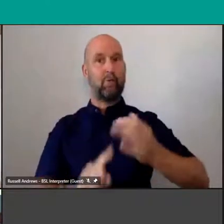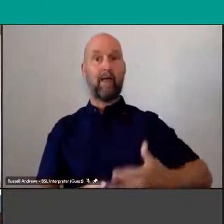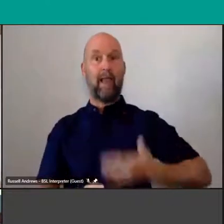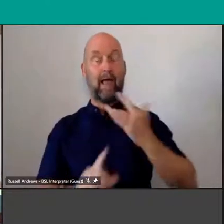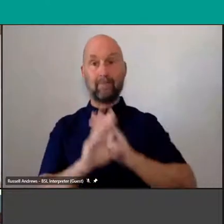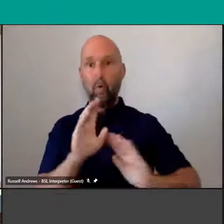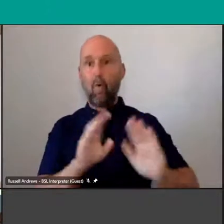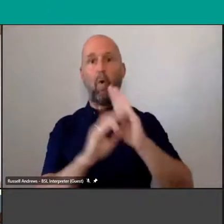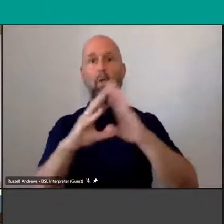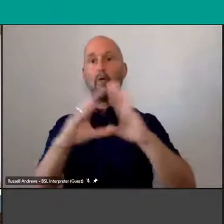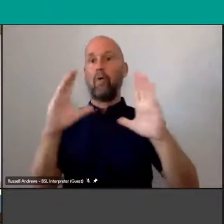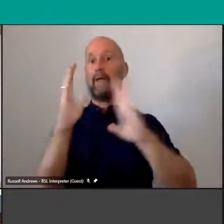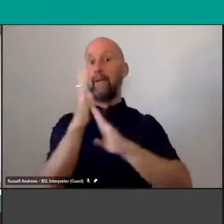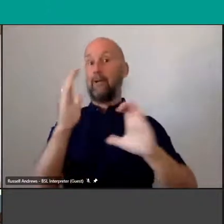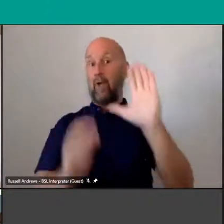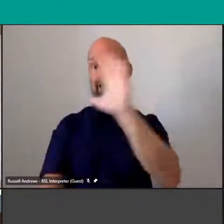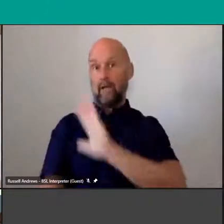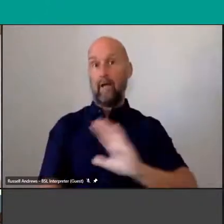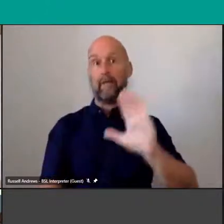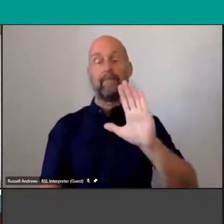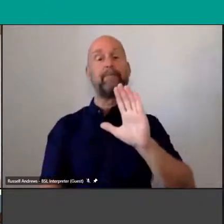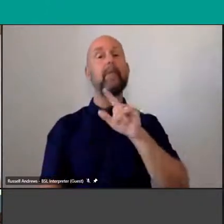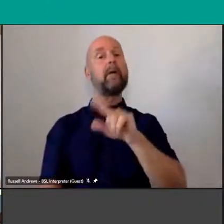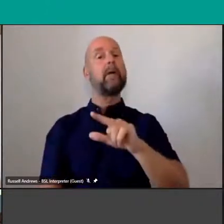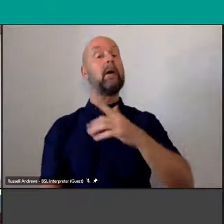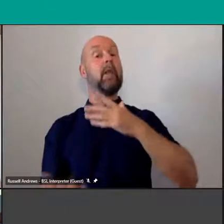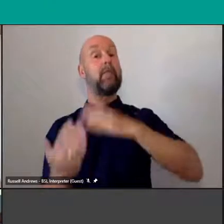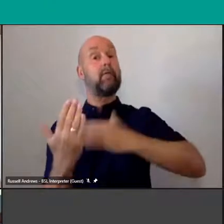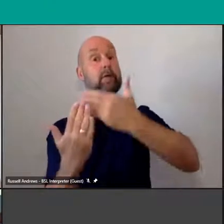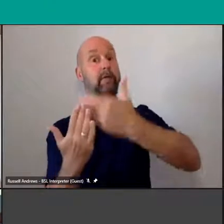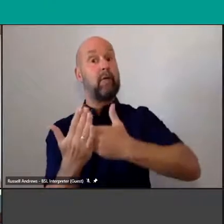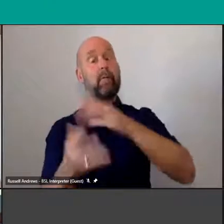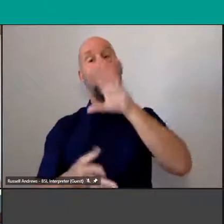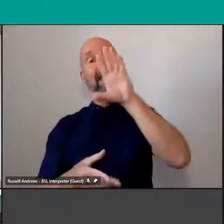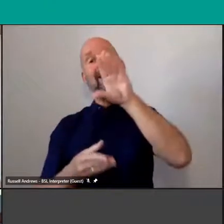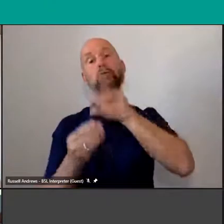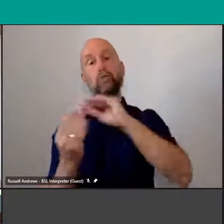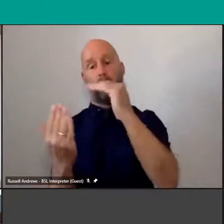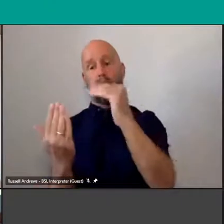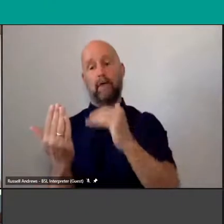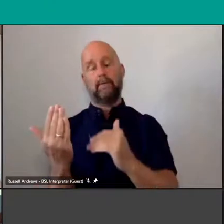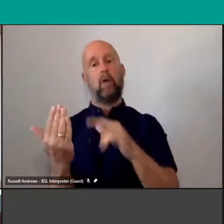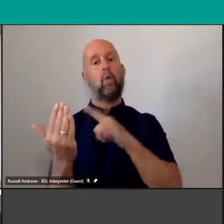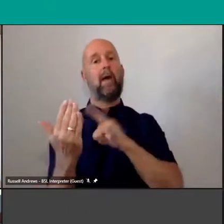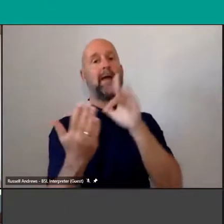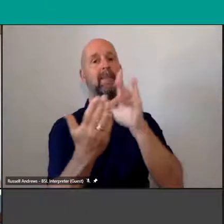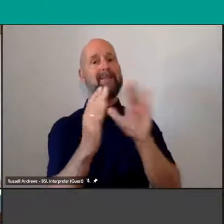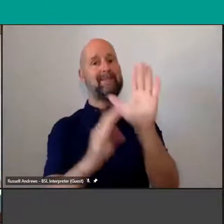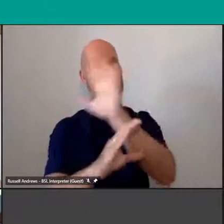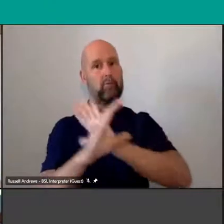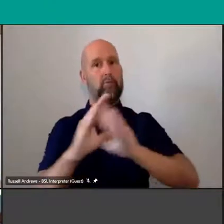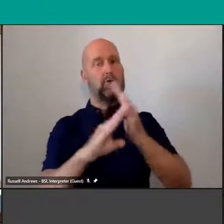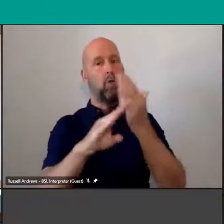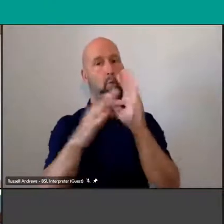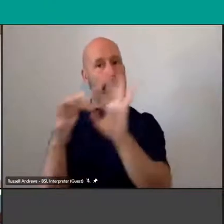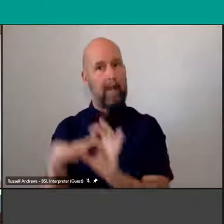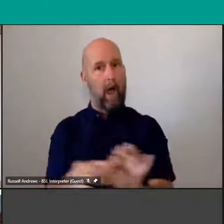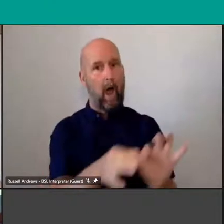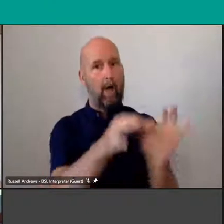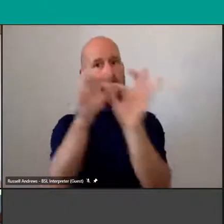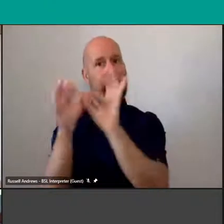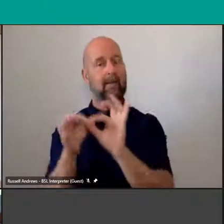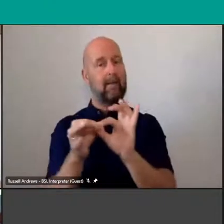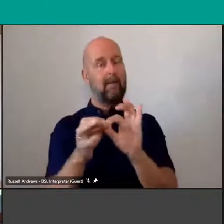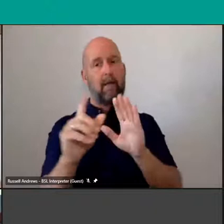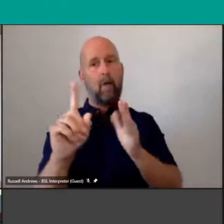at that vision. You'll find it summarised at the front of our report. We describe a city region that's working in harmony towards common